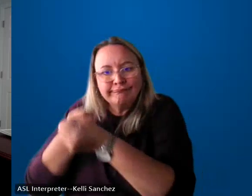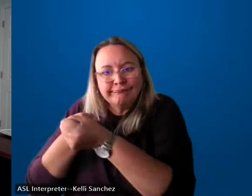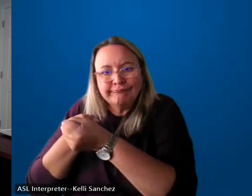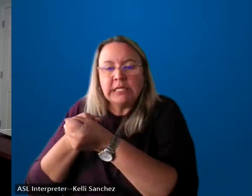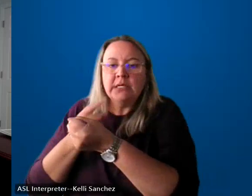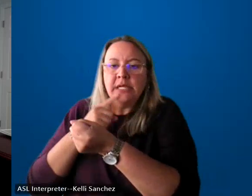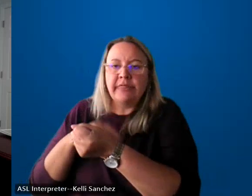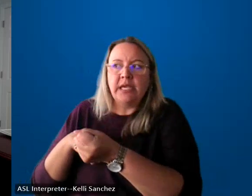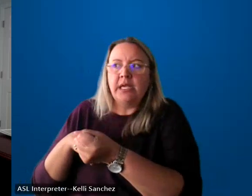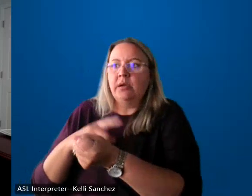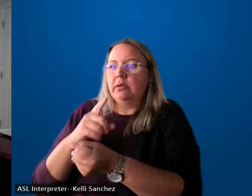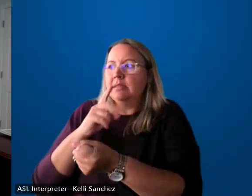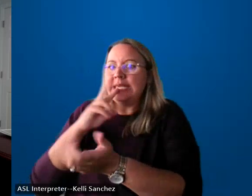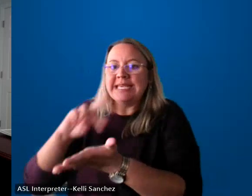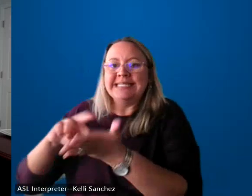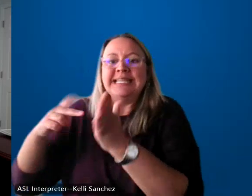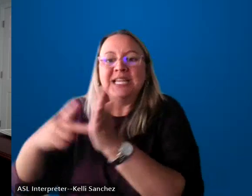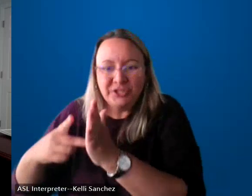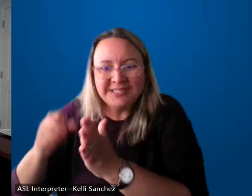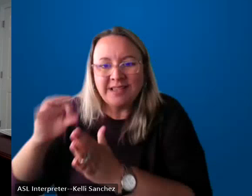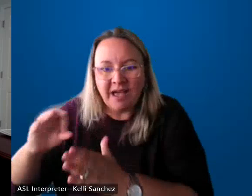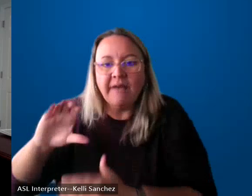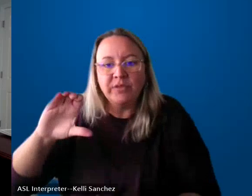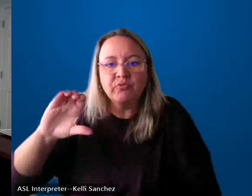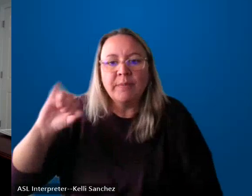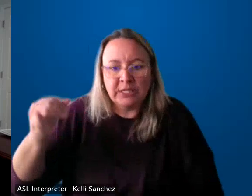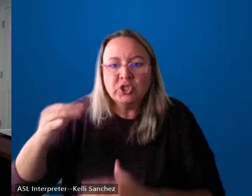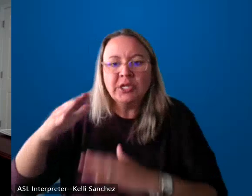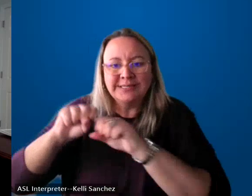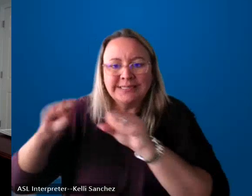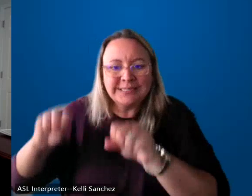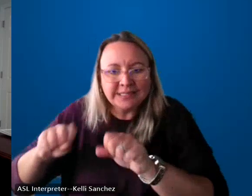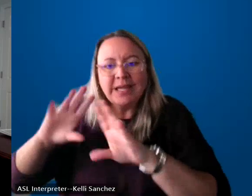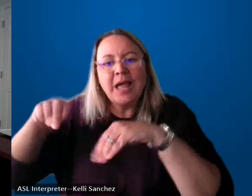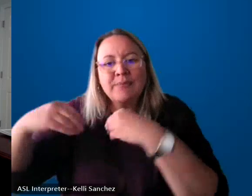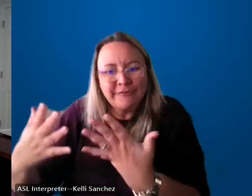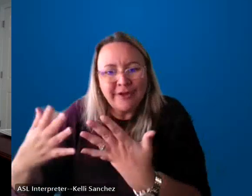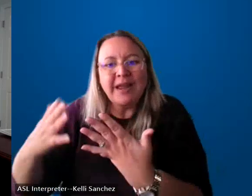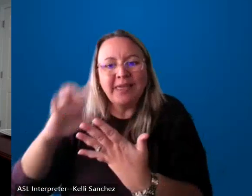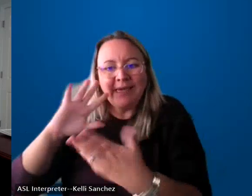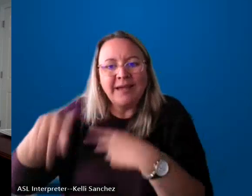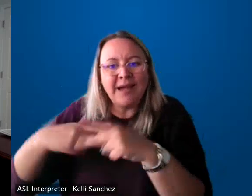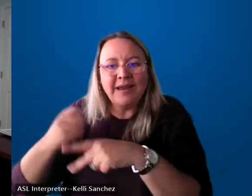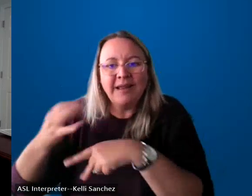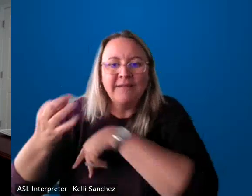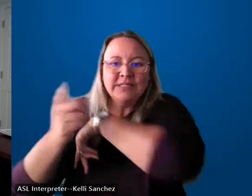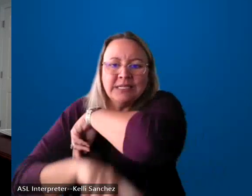often really good intentions of the criminal justice system in providing alternative sentencing.